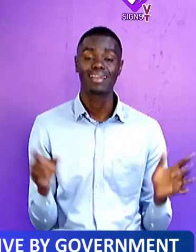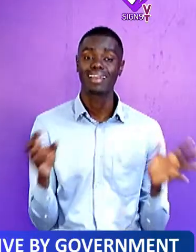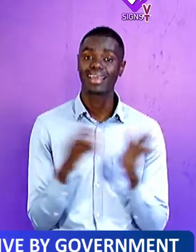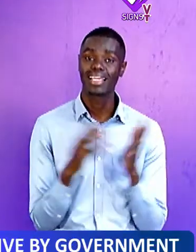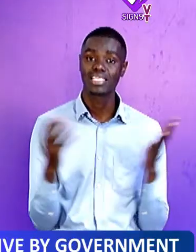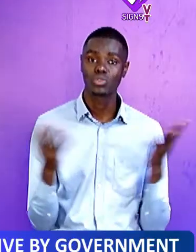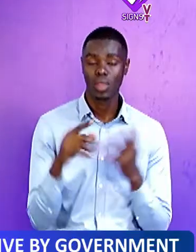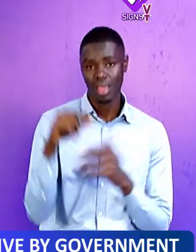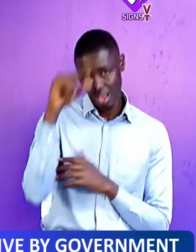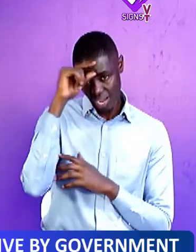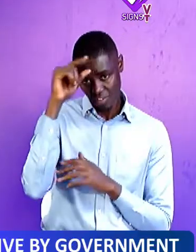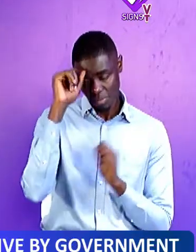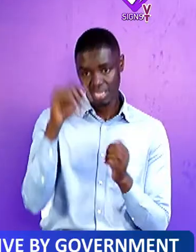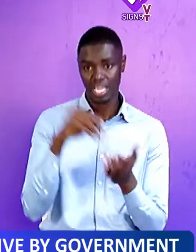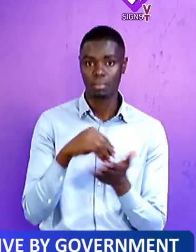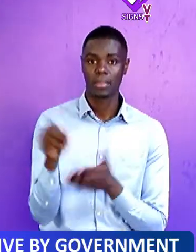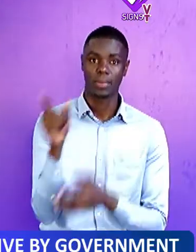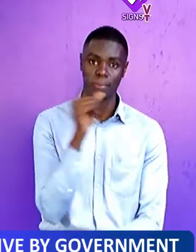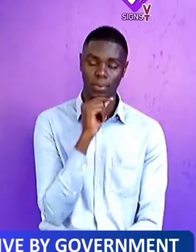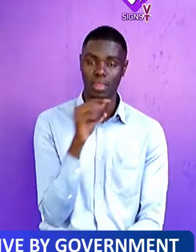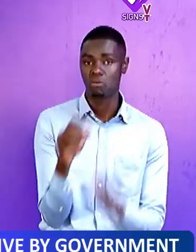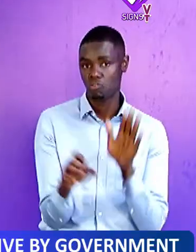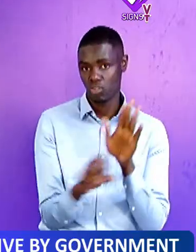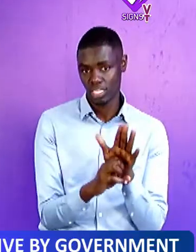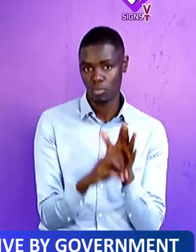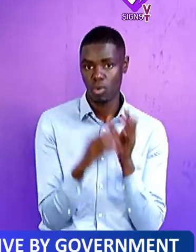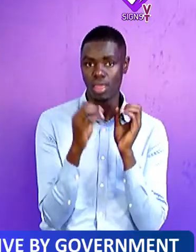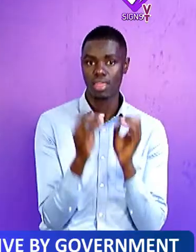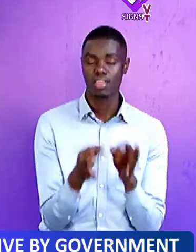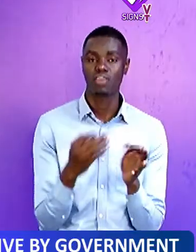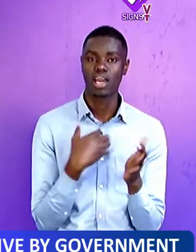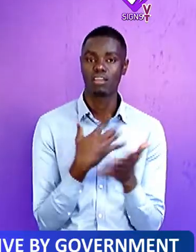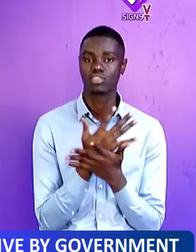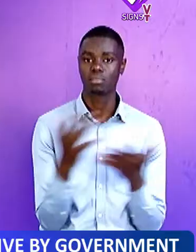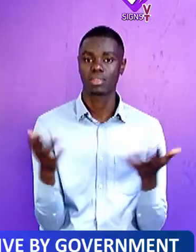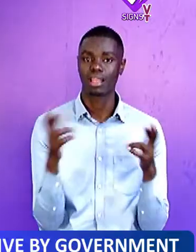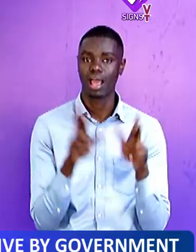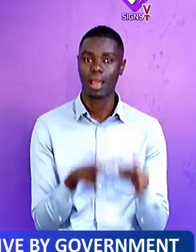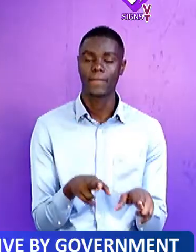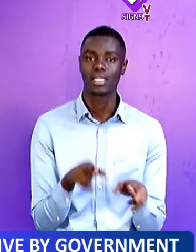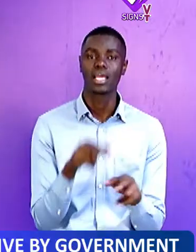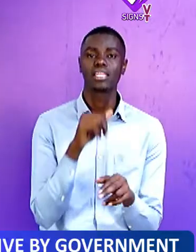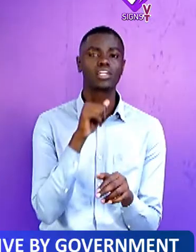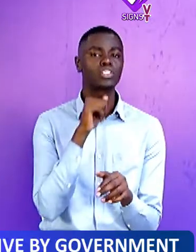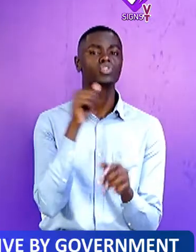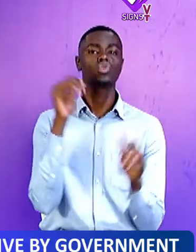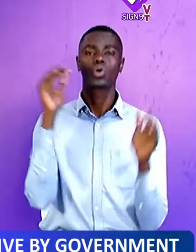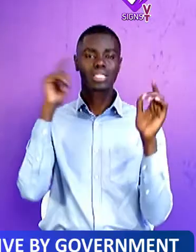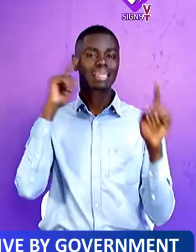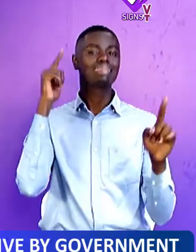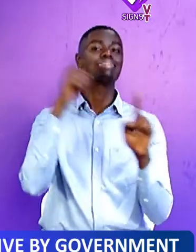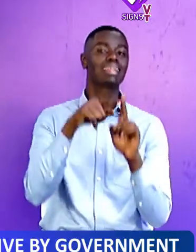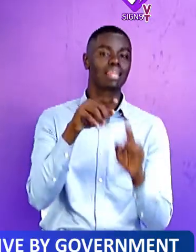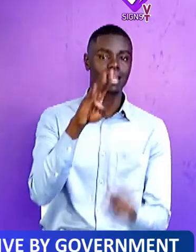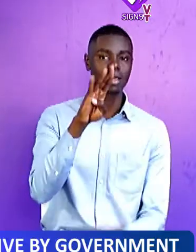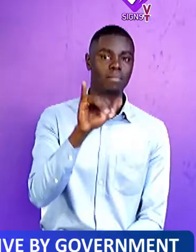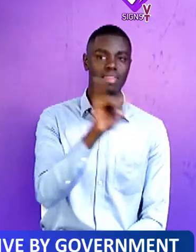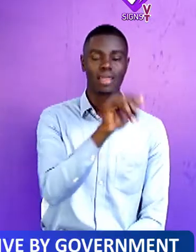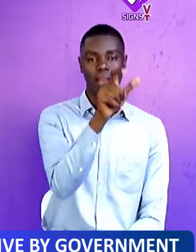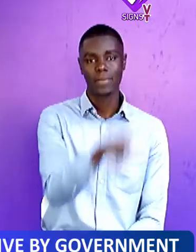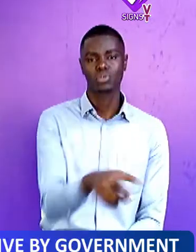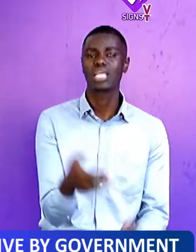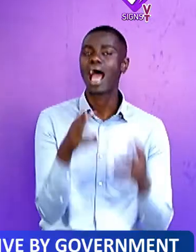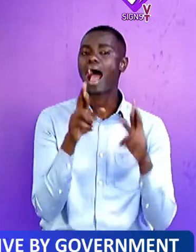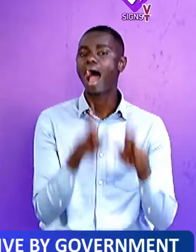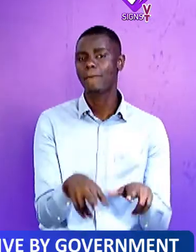where the state can actually compensate. For example, if there was something that happened which was not intended by any person, they happened just